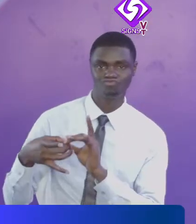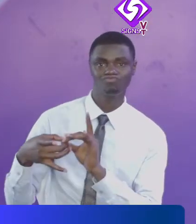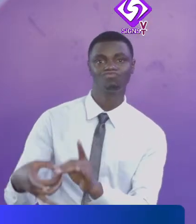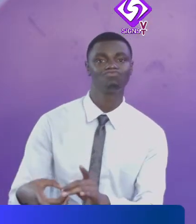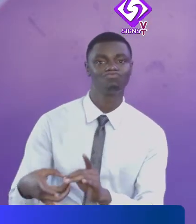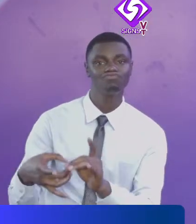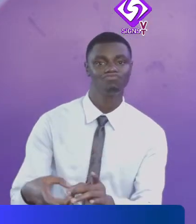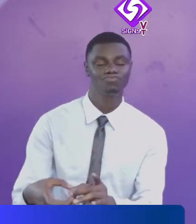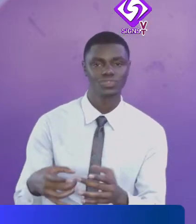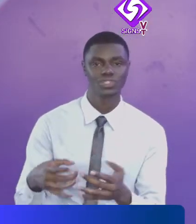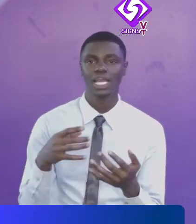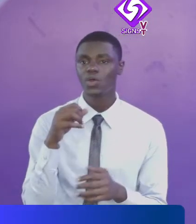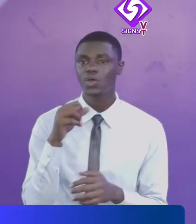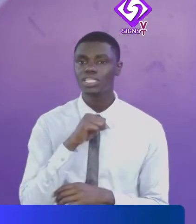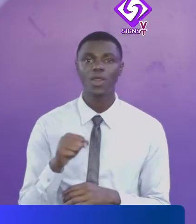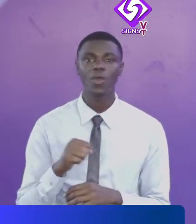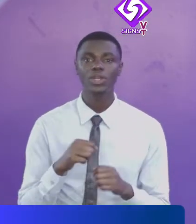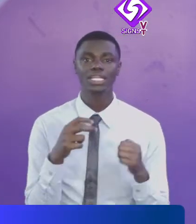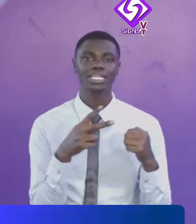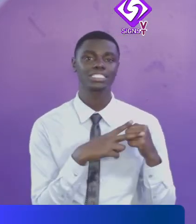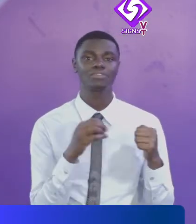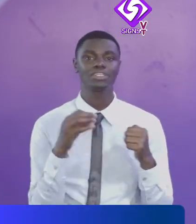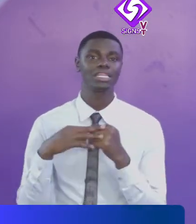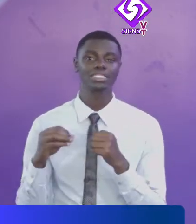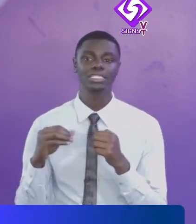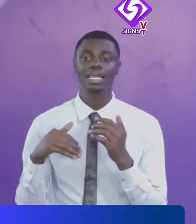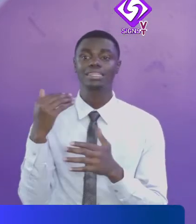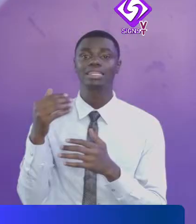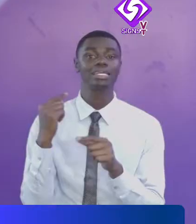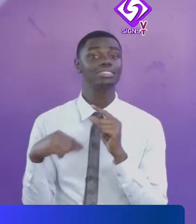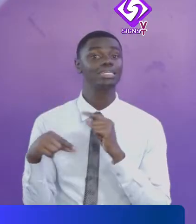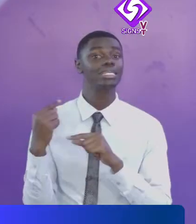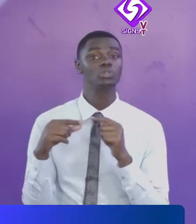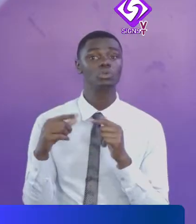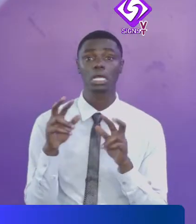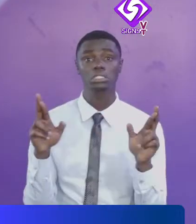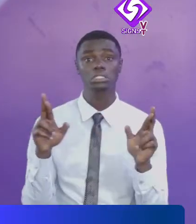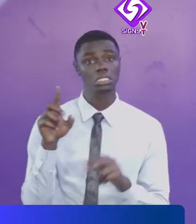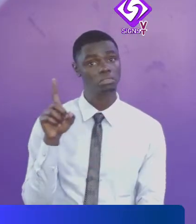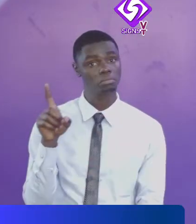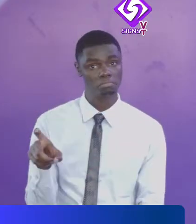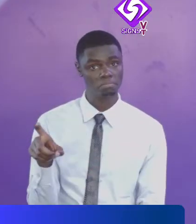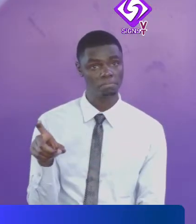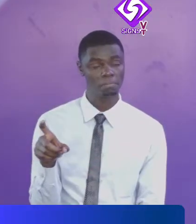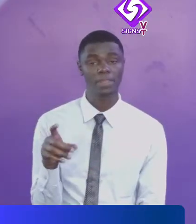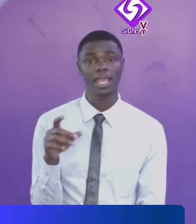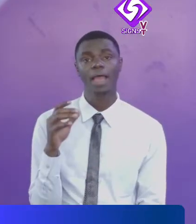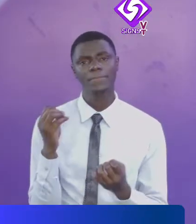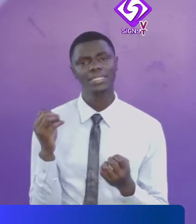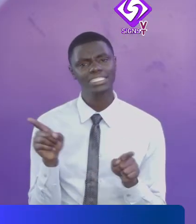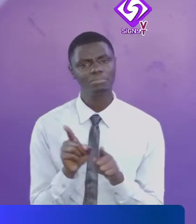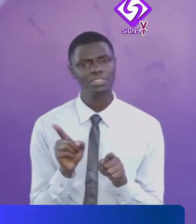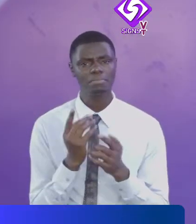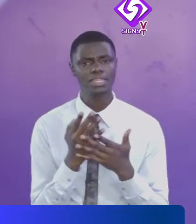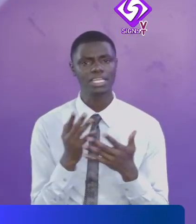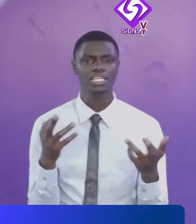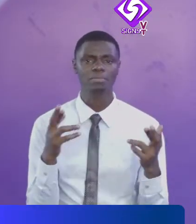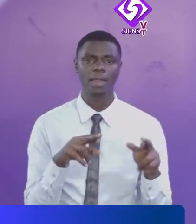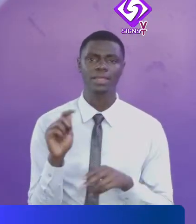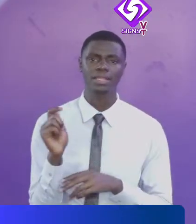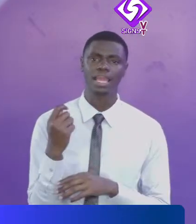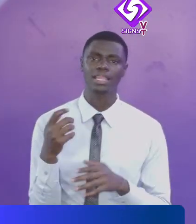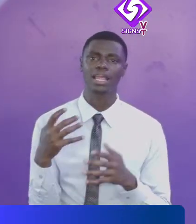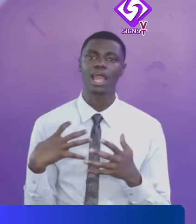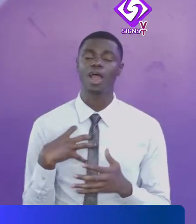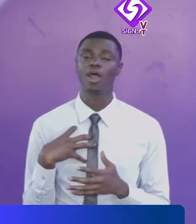their 70s, they're in their 80s. The next generation, is it ready for this wealth? The same thing that has happened in Kenya. When this growth